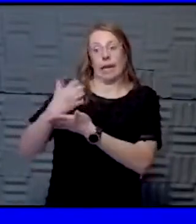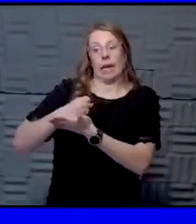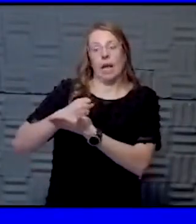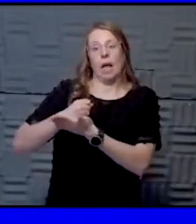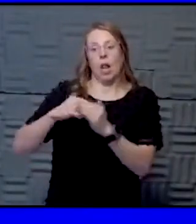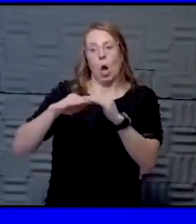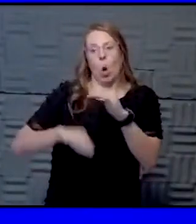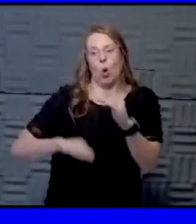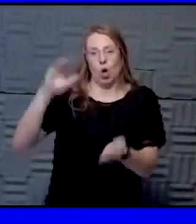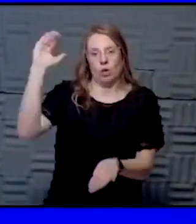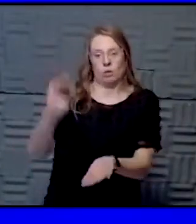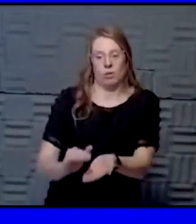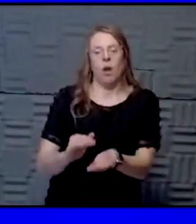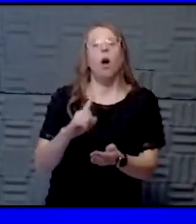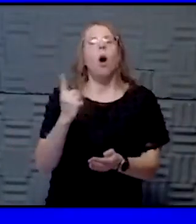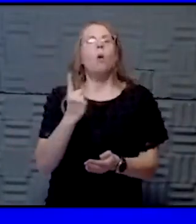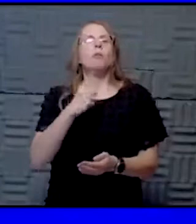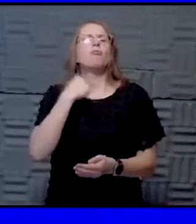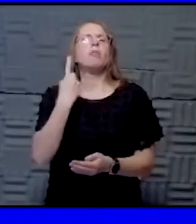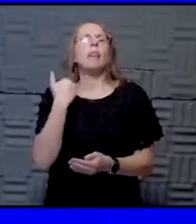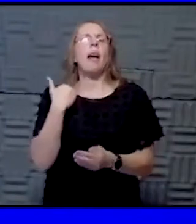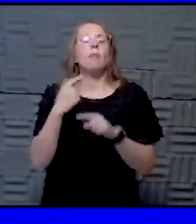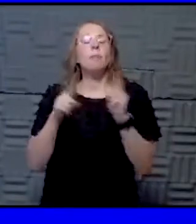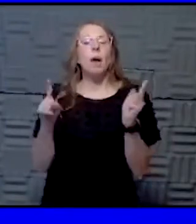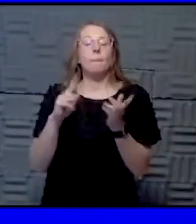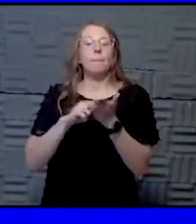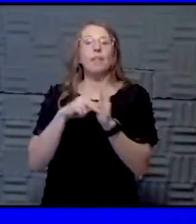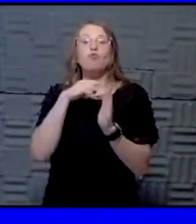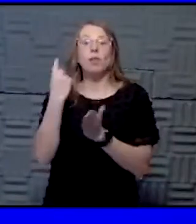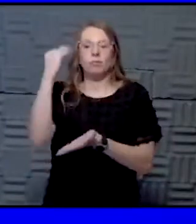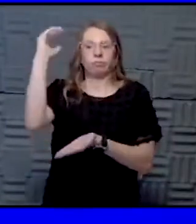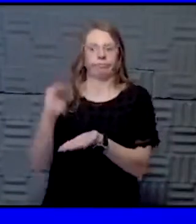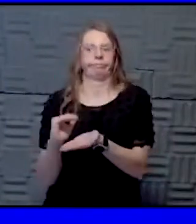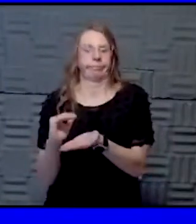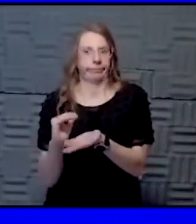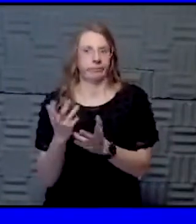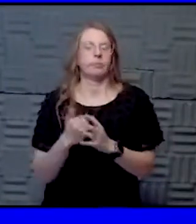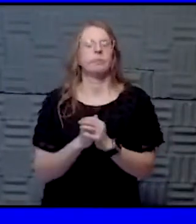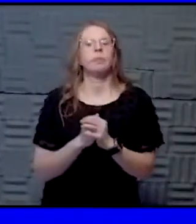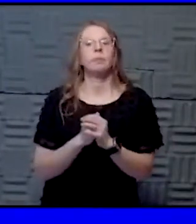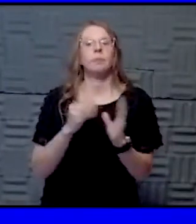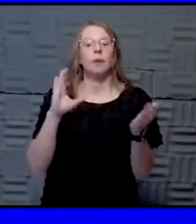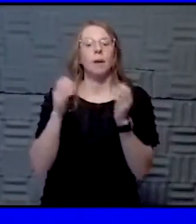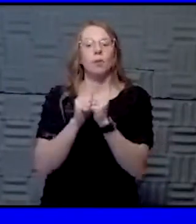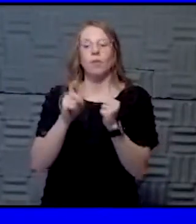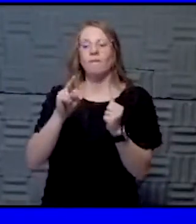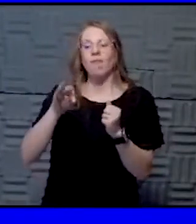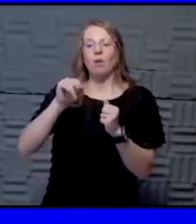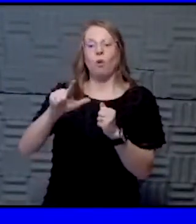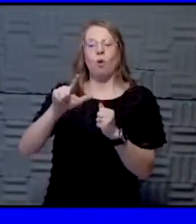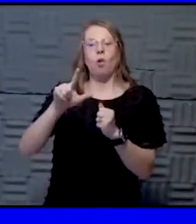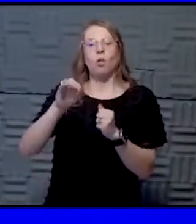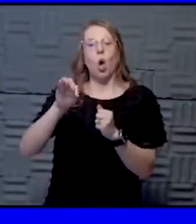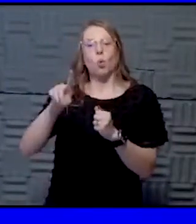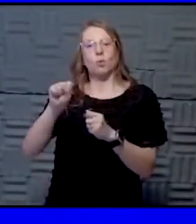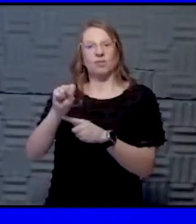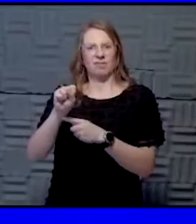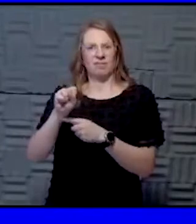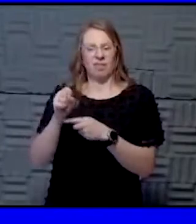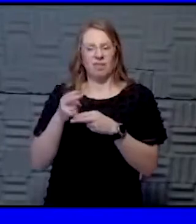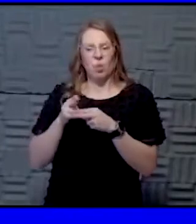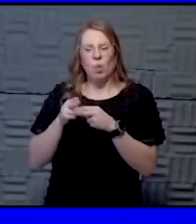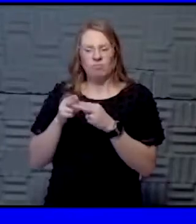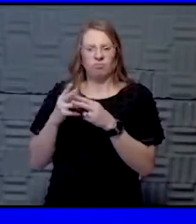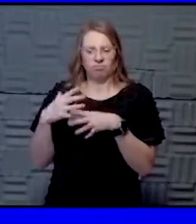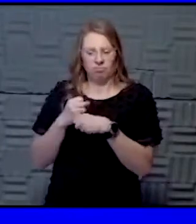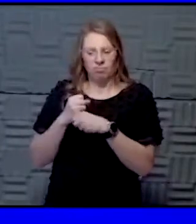lower. There's always that risk, obviously, but it's significantly lower when you look at viral loads in small studies. They do seem to be less